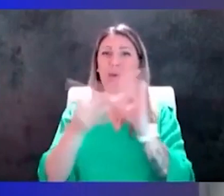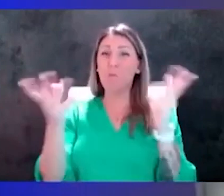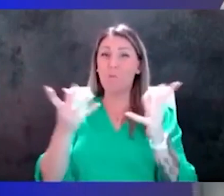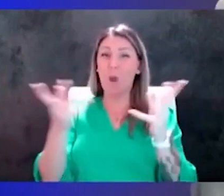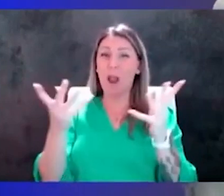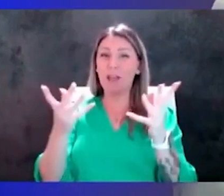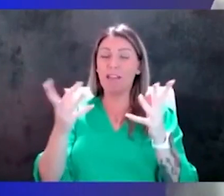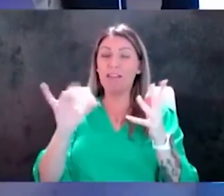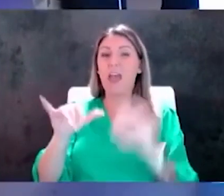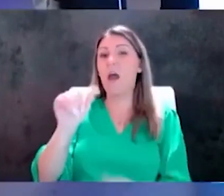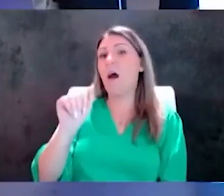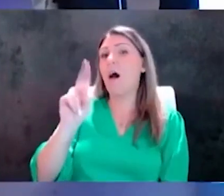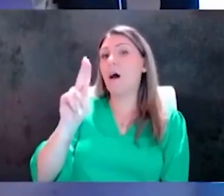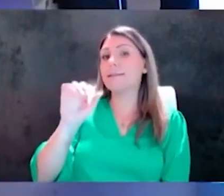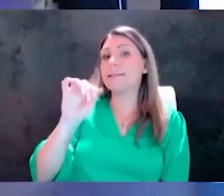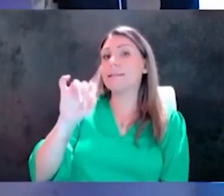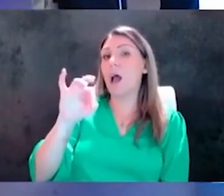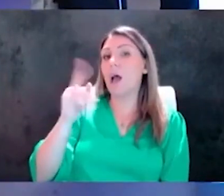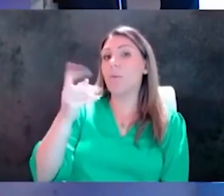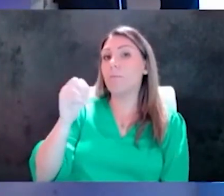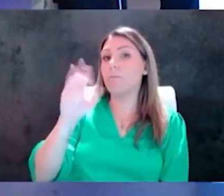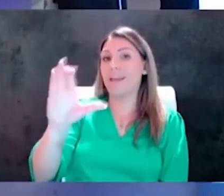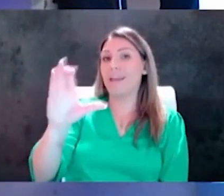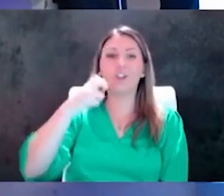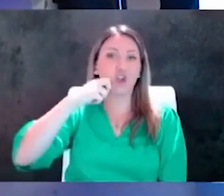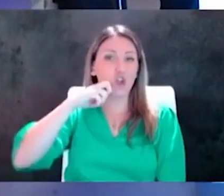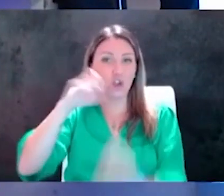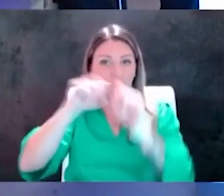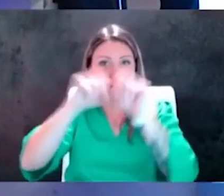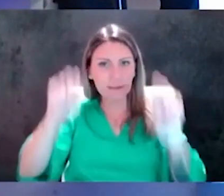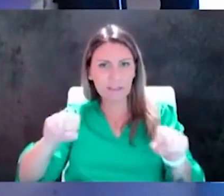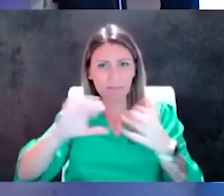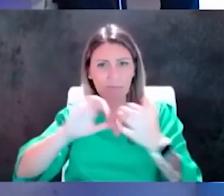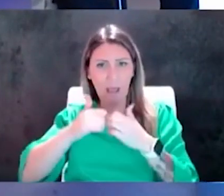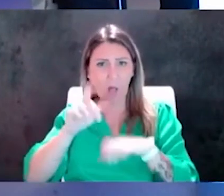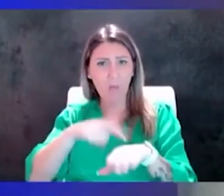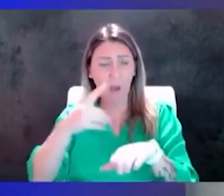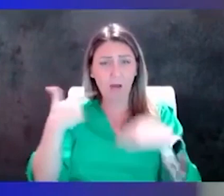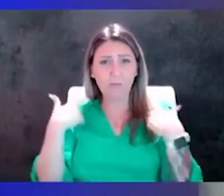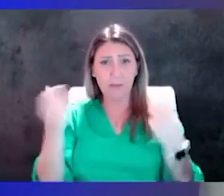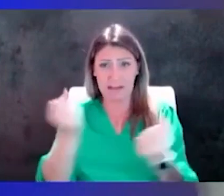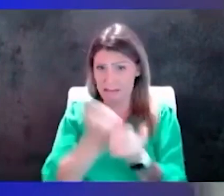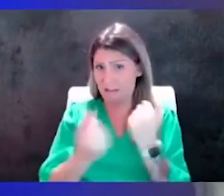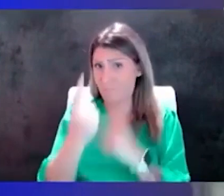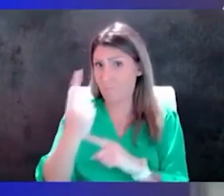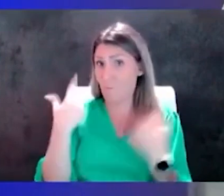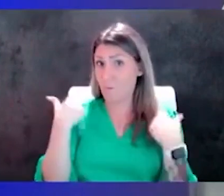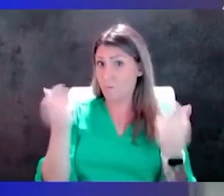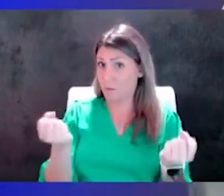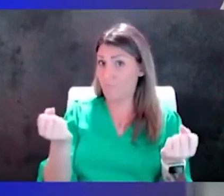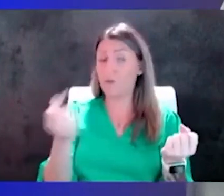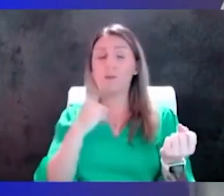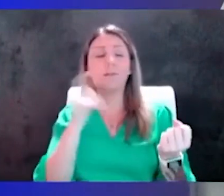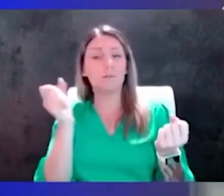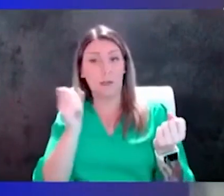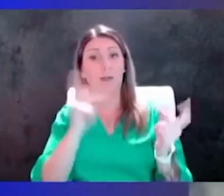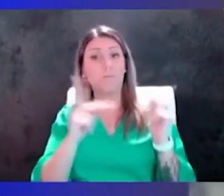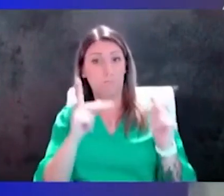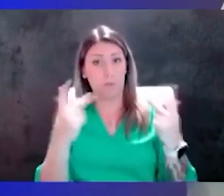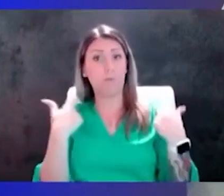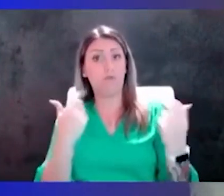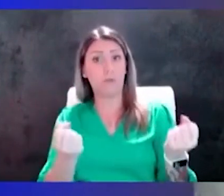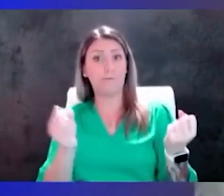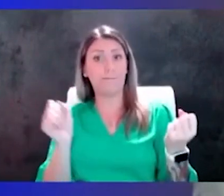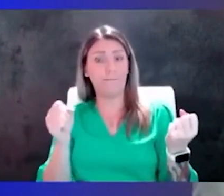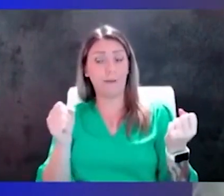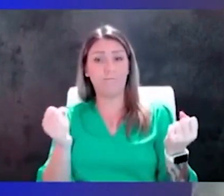Yeah, people, and how long does it take to recover? And has everybody recovered so far? Yeah, people do recover. And so, a lot of times this goes